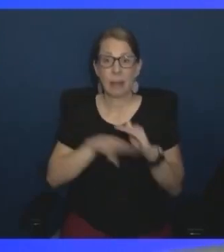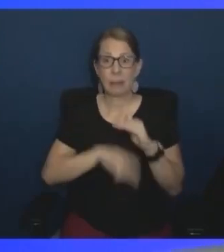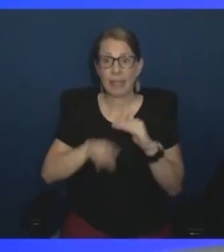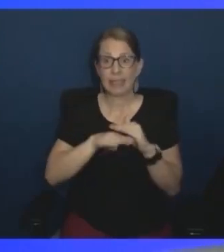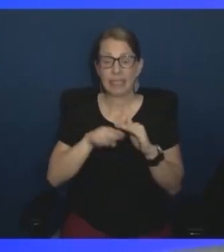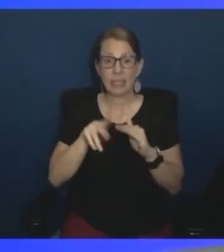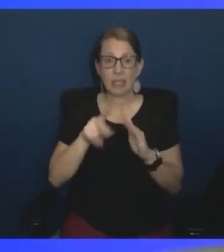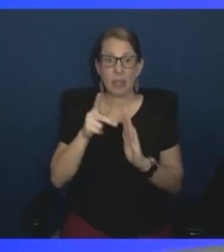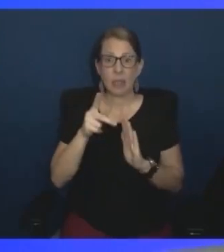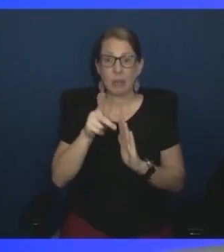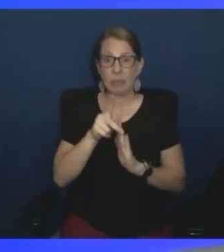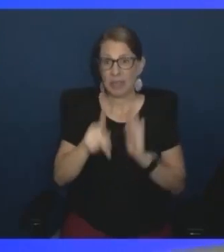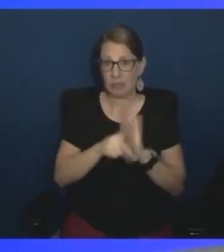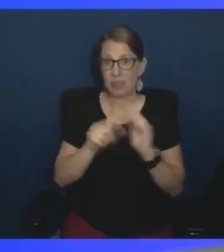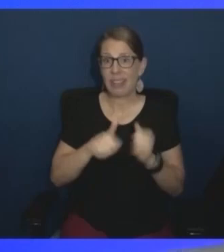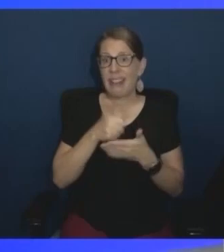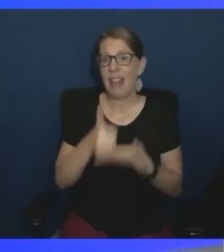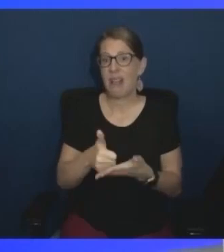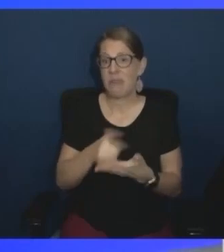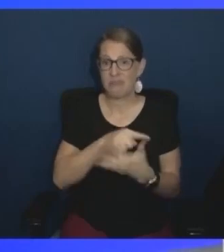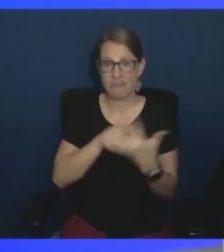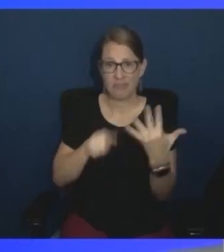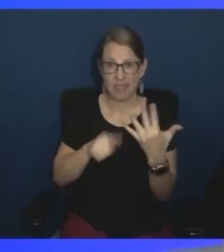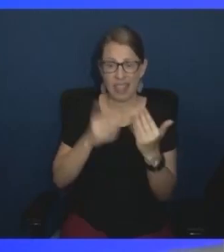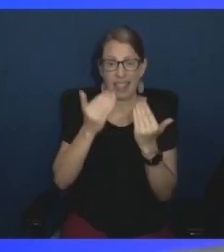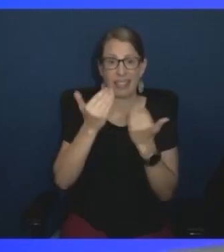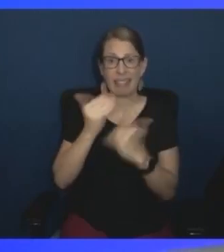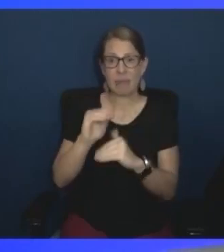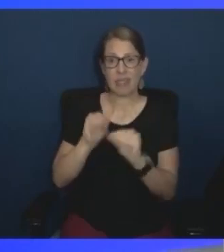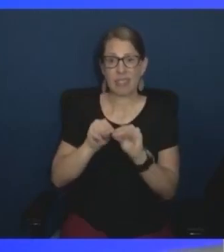really can help limit the spread.